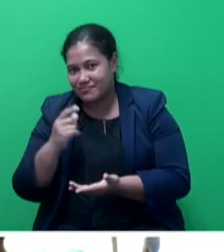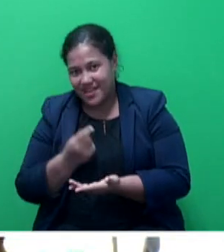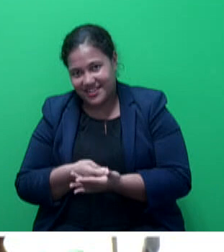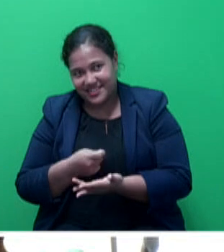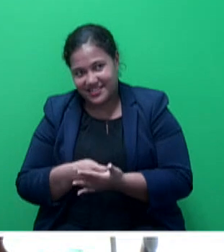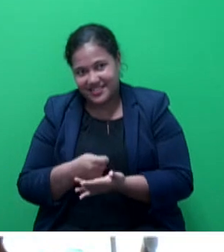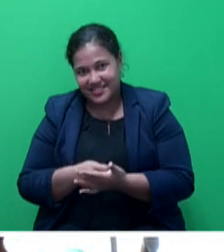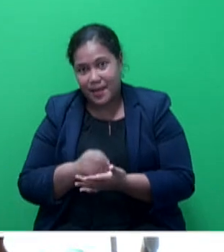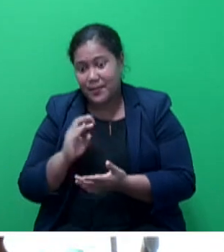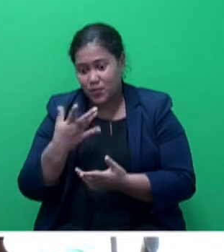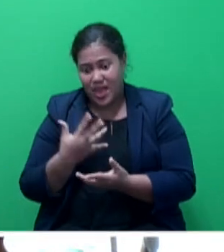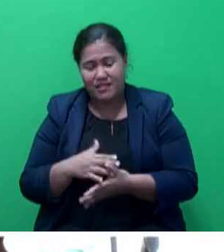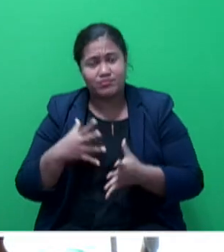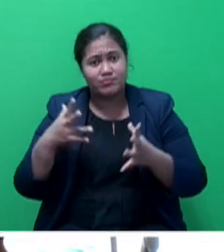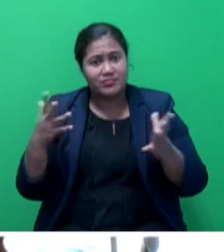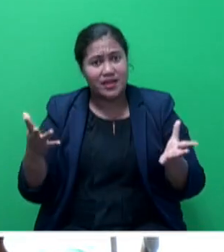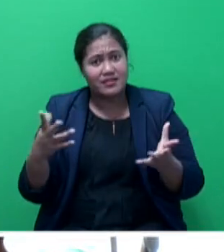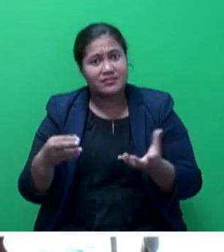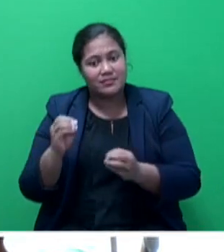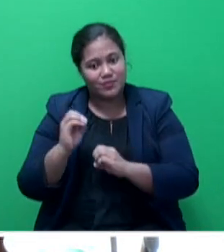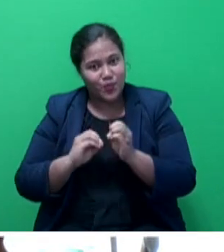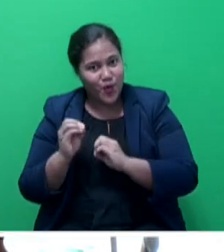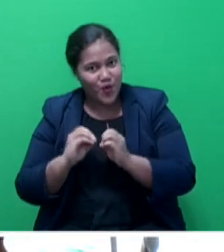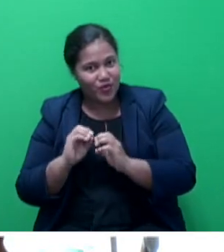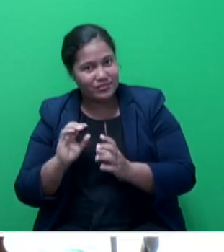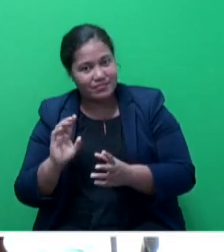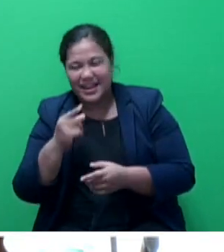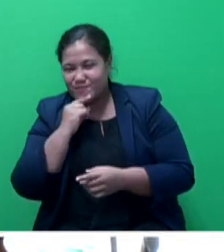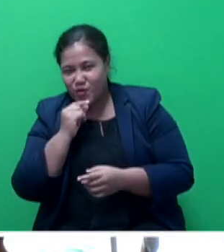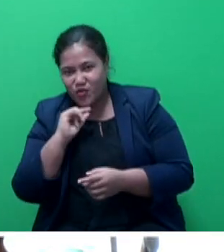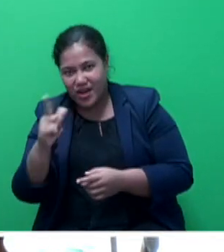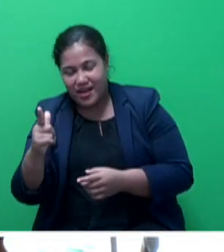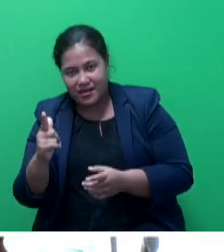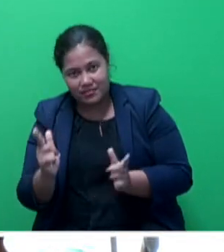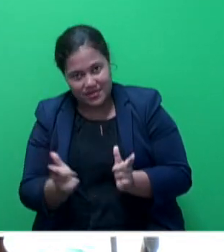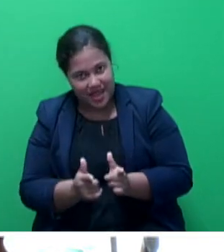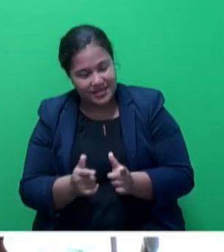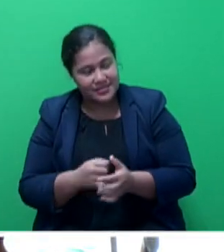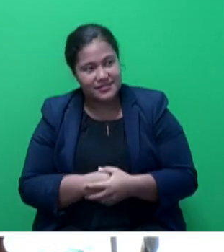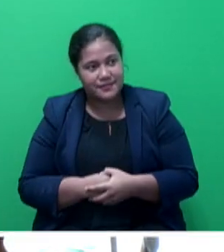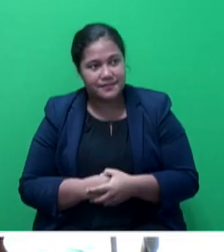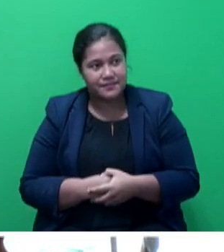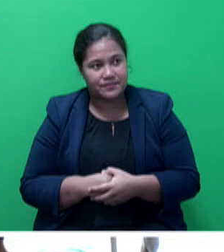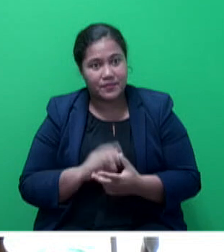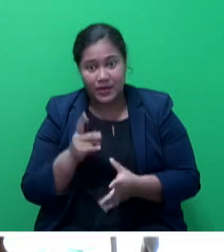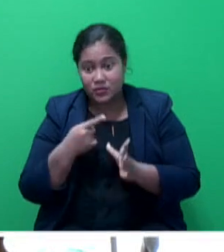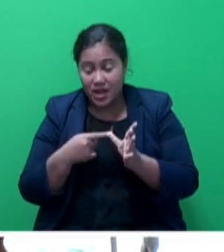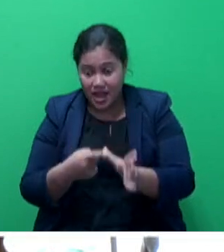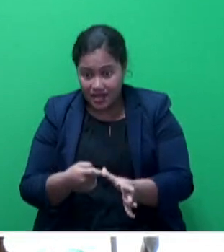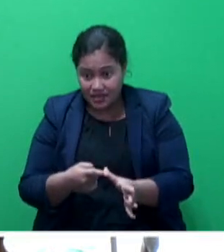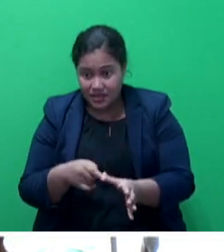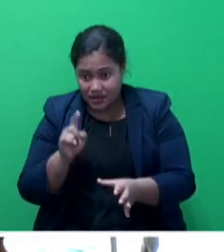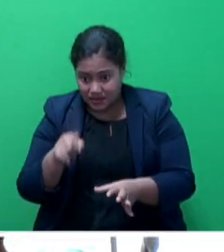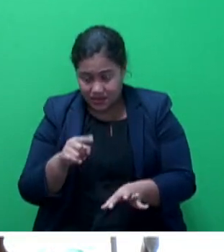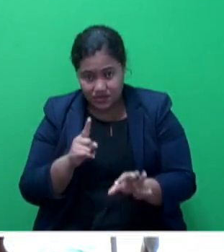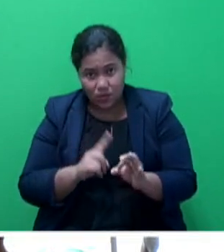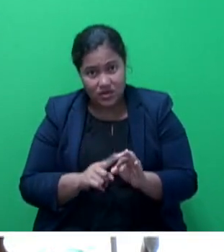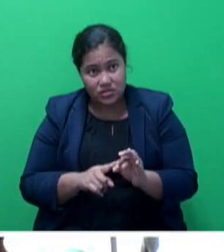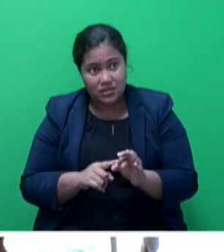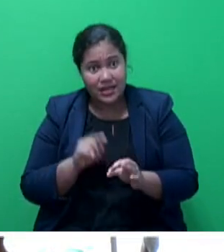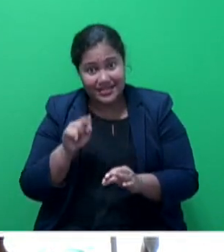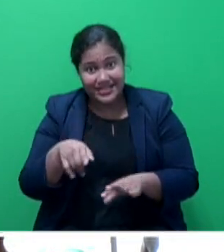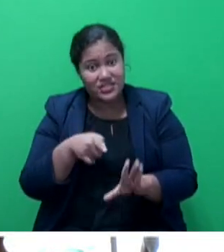from operating surplus, you then borrow less. To answer his question for this particular year, whatever we